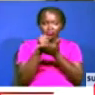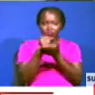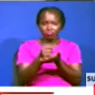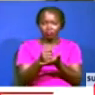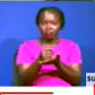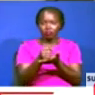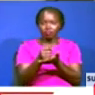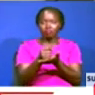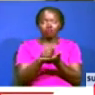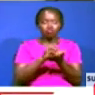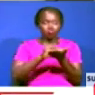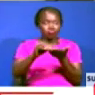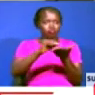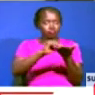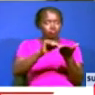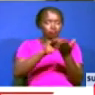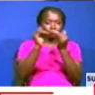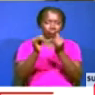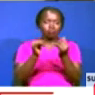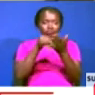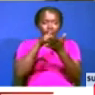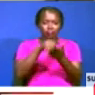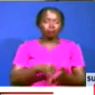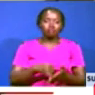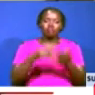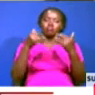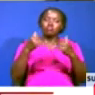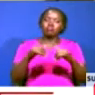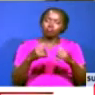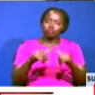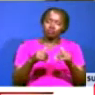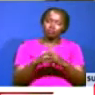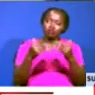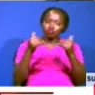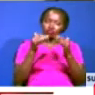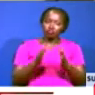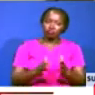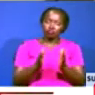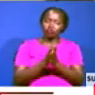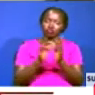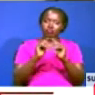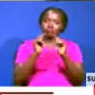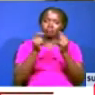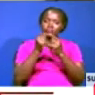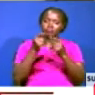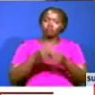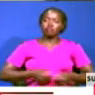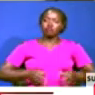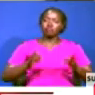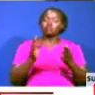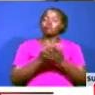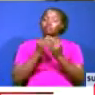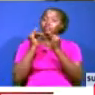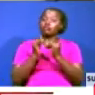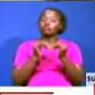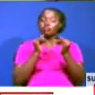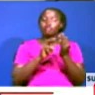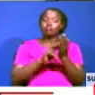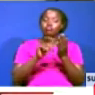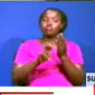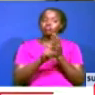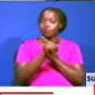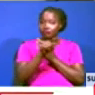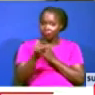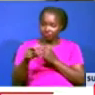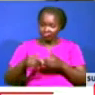out individuals who are ruining the sport. The players and team officials said some of the individuals were taking advantage of the